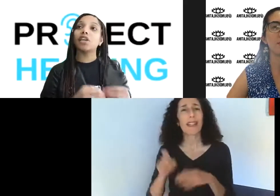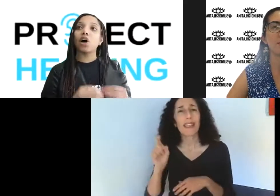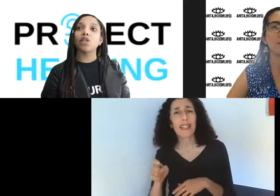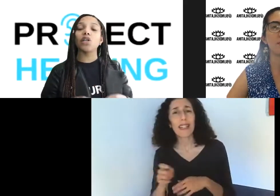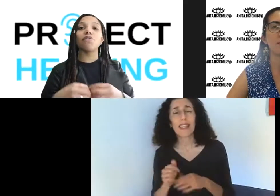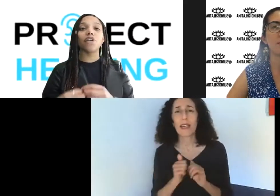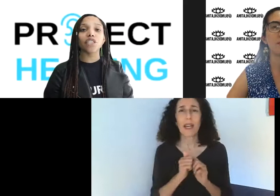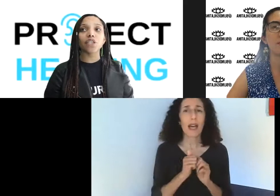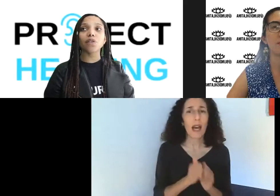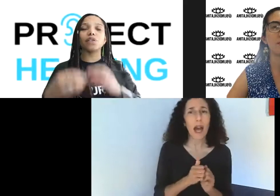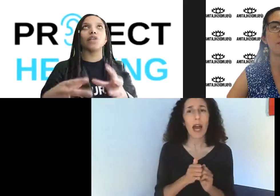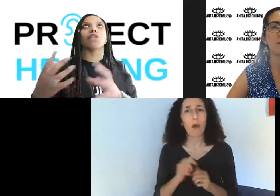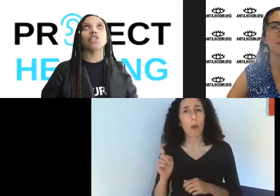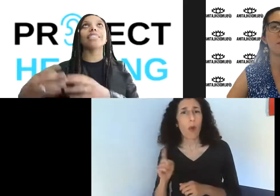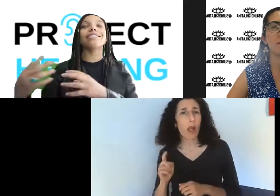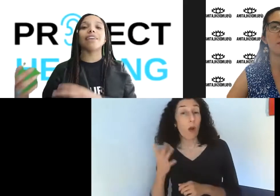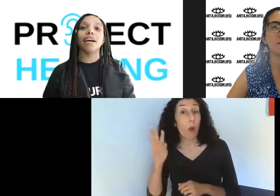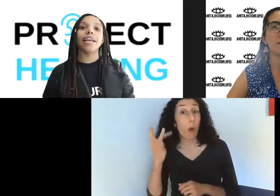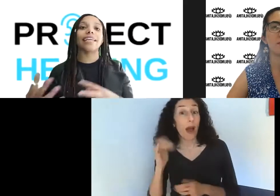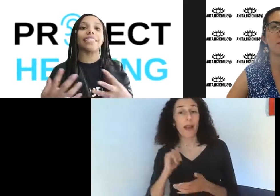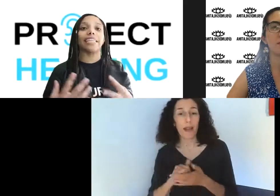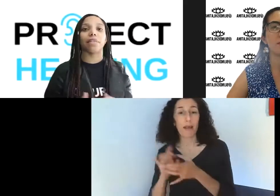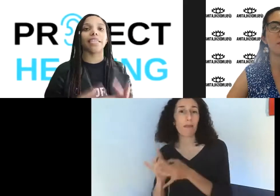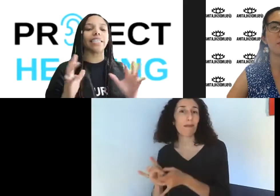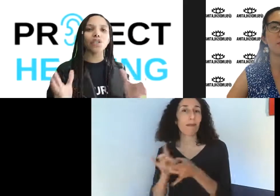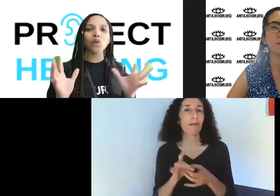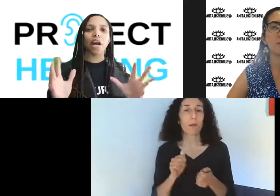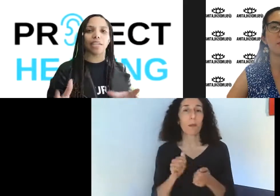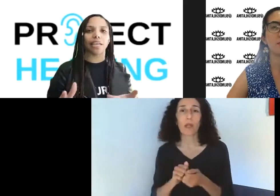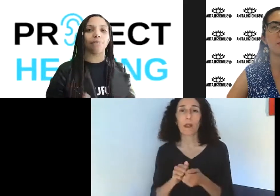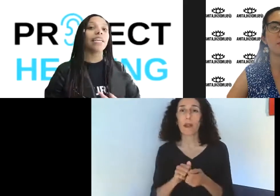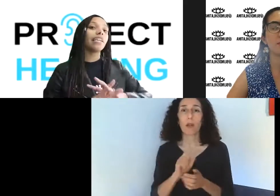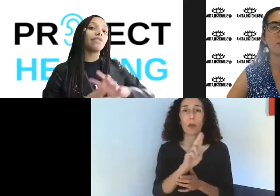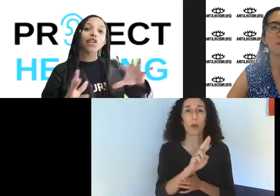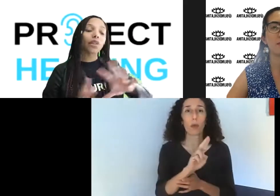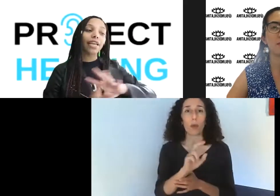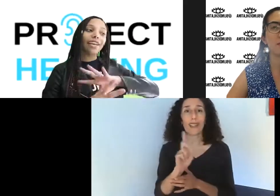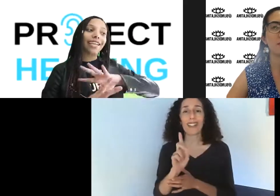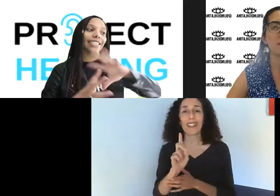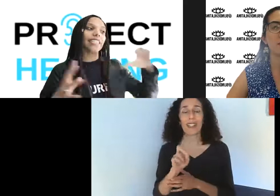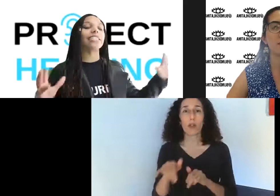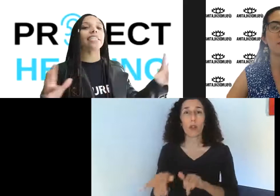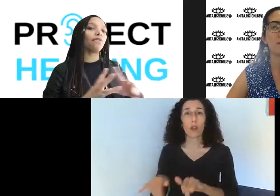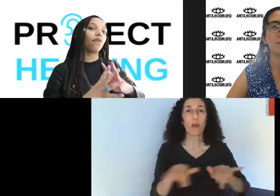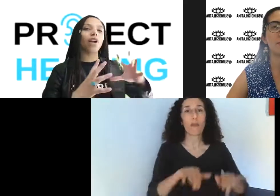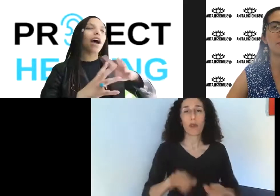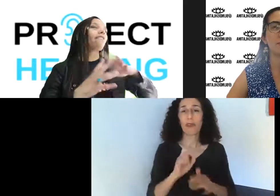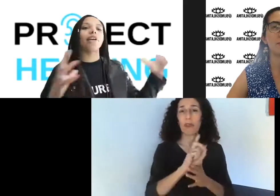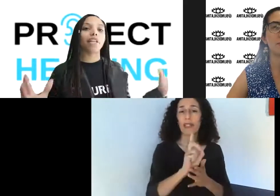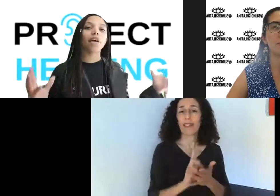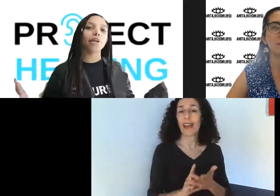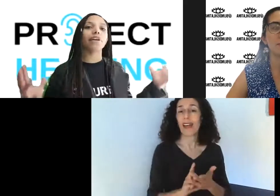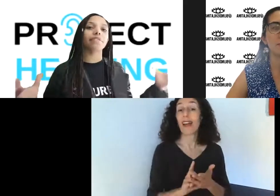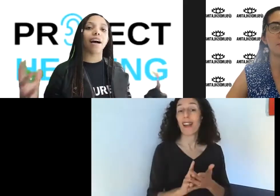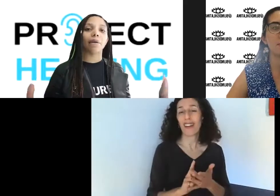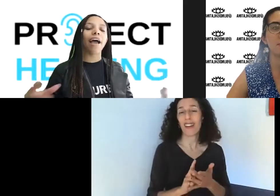that's called universal design and accessibility. These two concepts, even though they have existed for a very